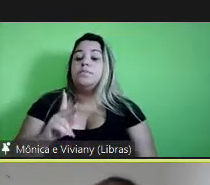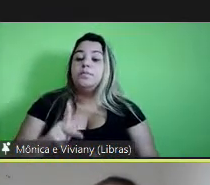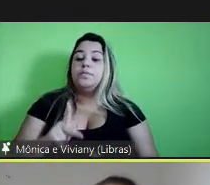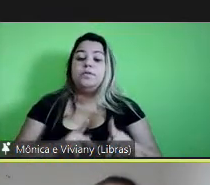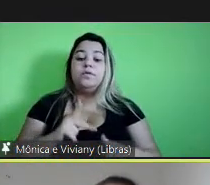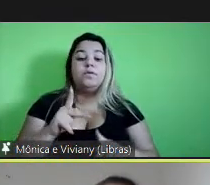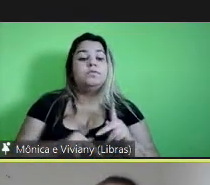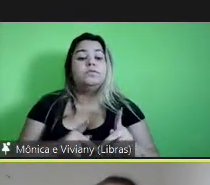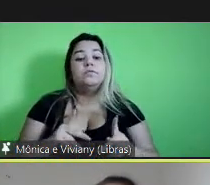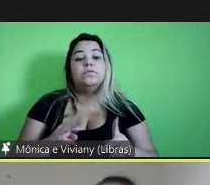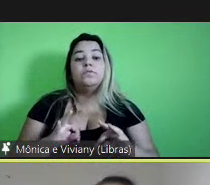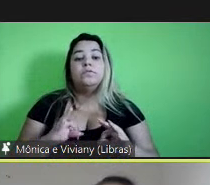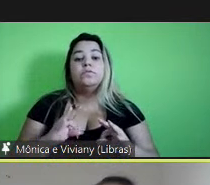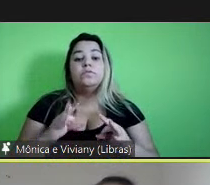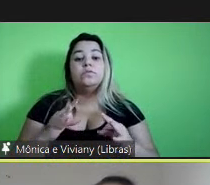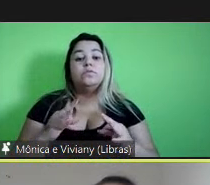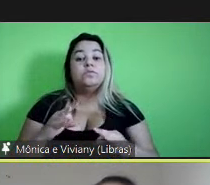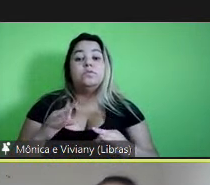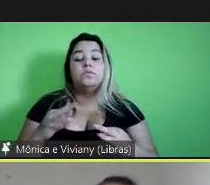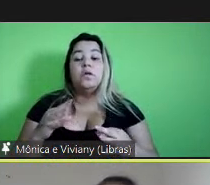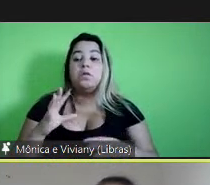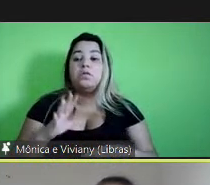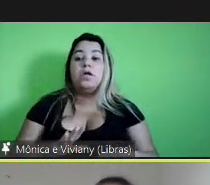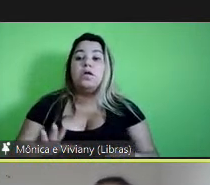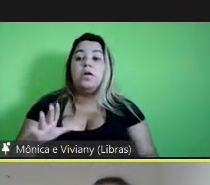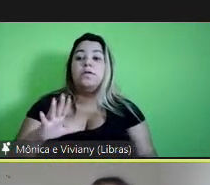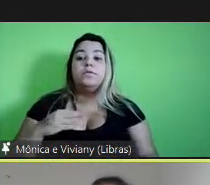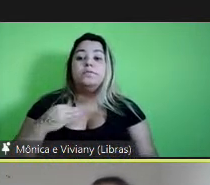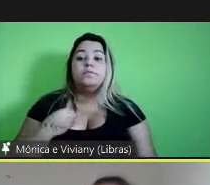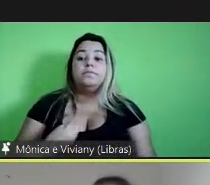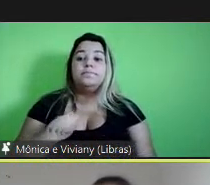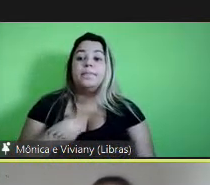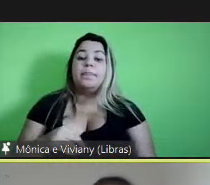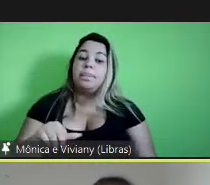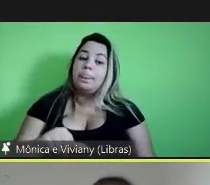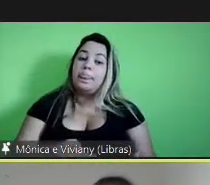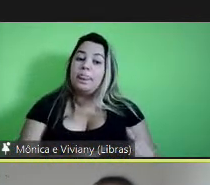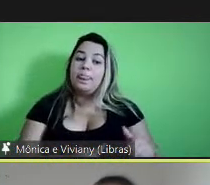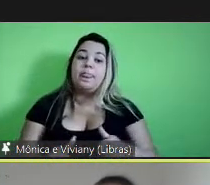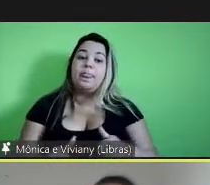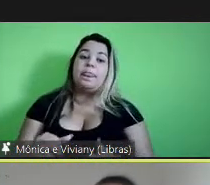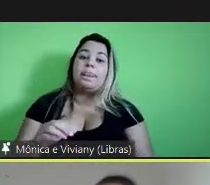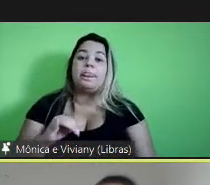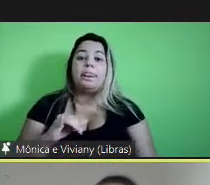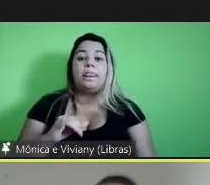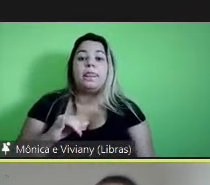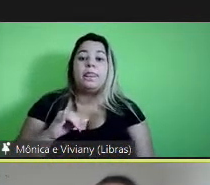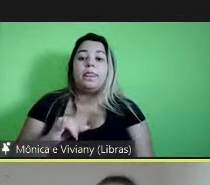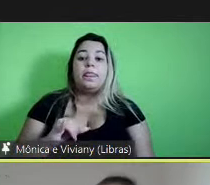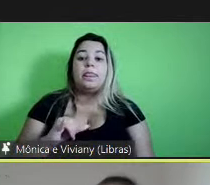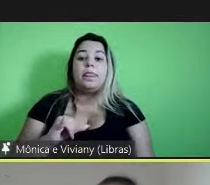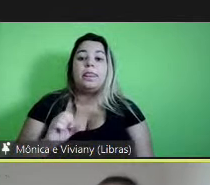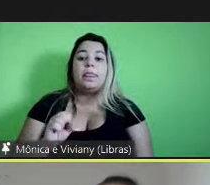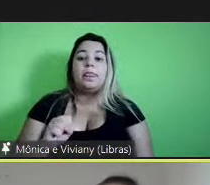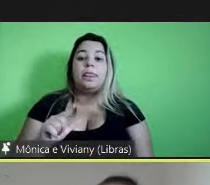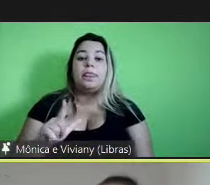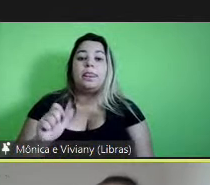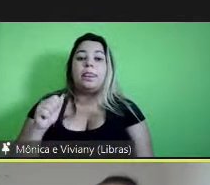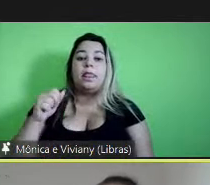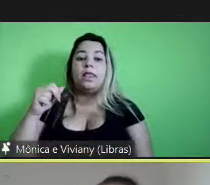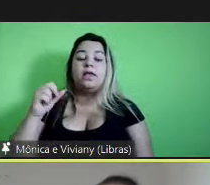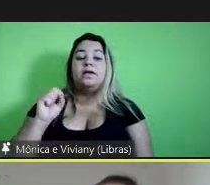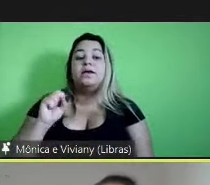5.8% of the population, total population, considering the life cycle, was evaluated by CISVAN